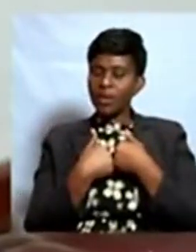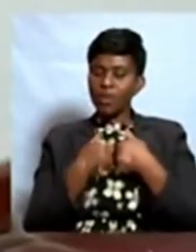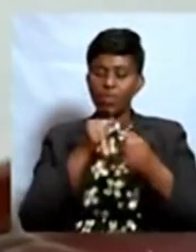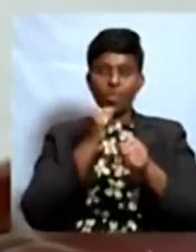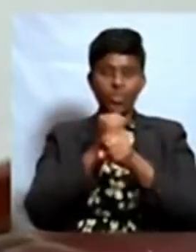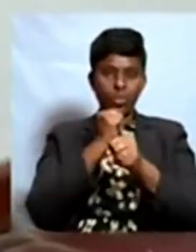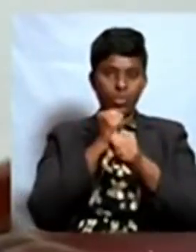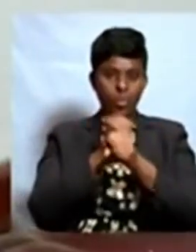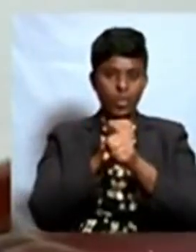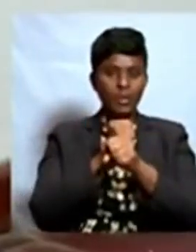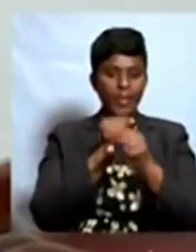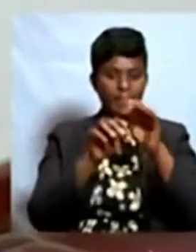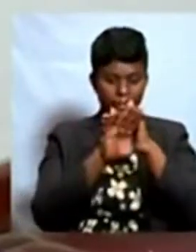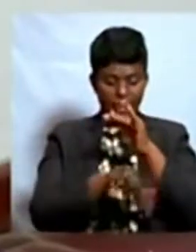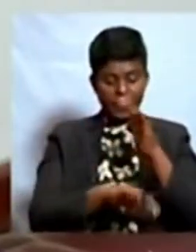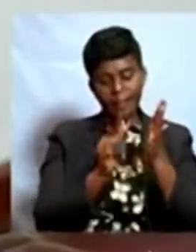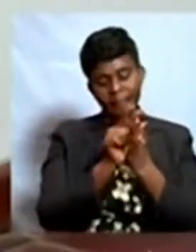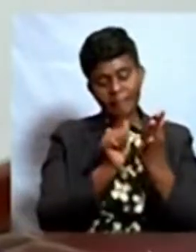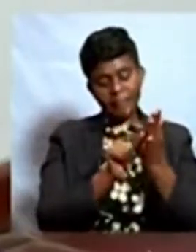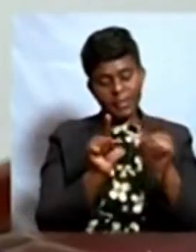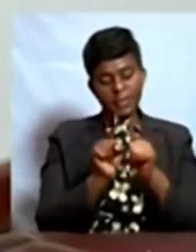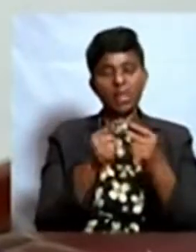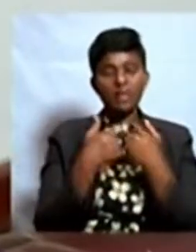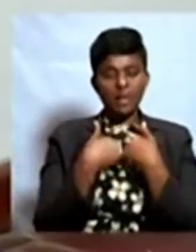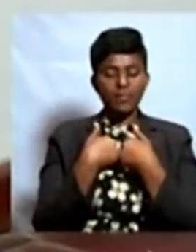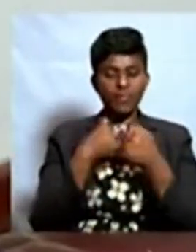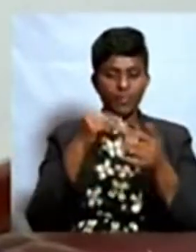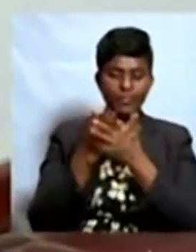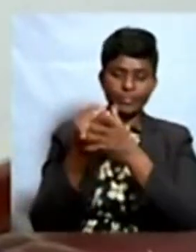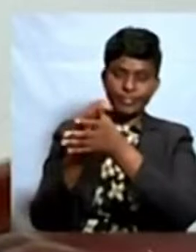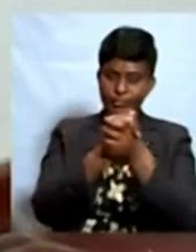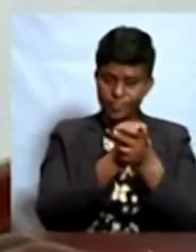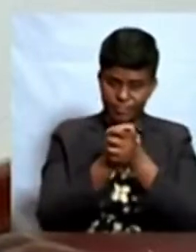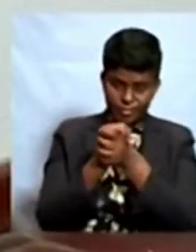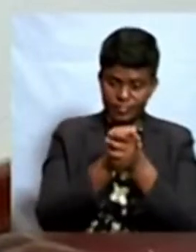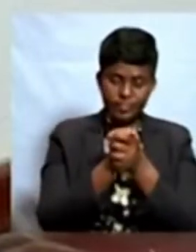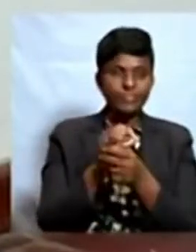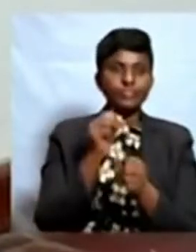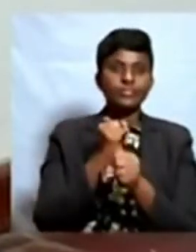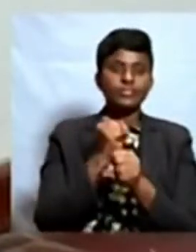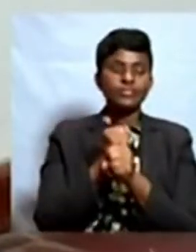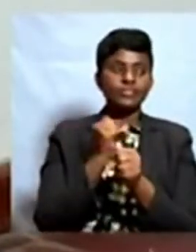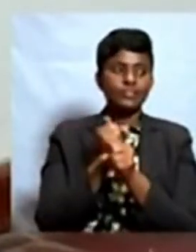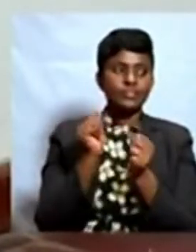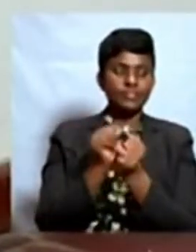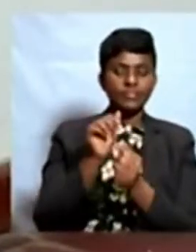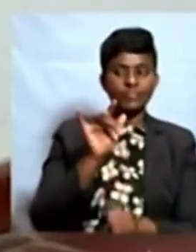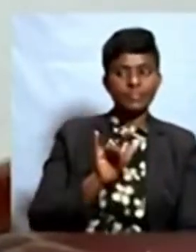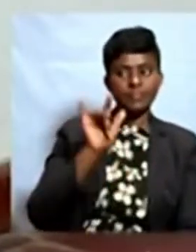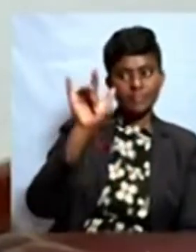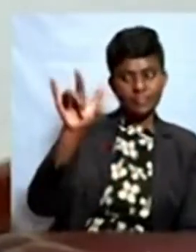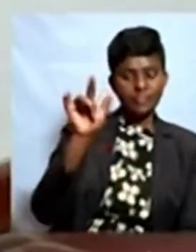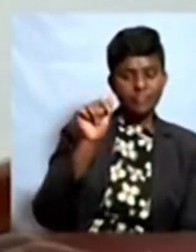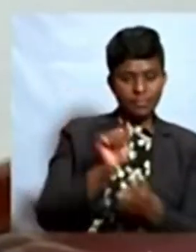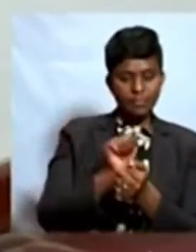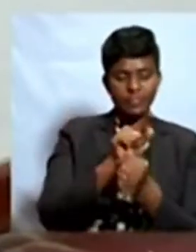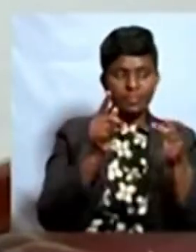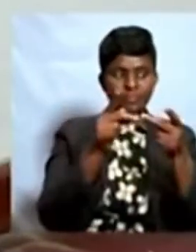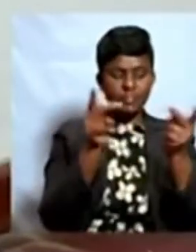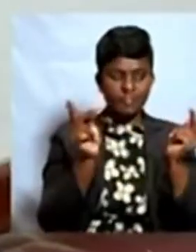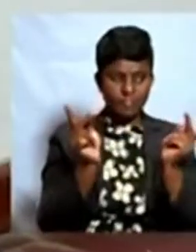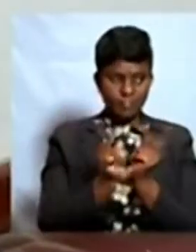framework, even under the Act, to have this collaboration with the Air Force in terms of